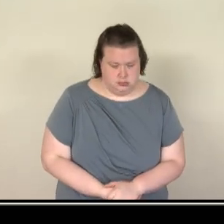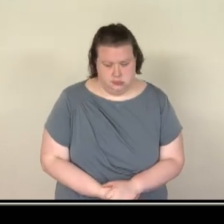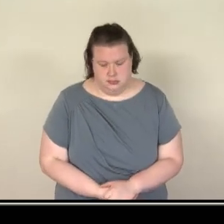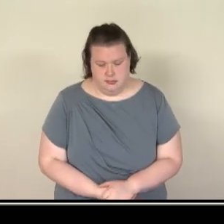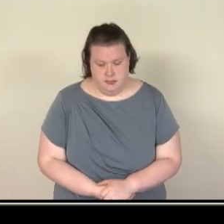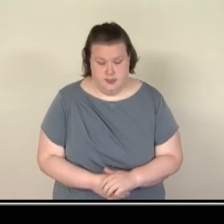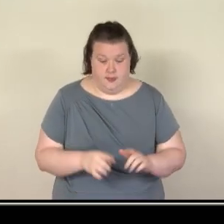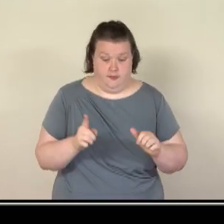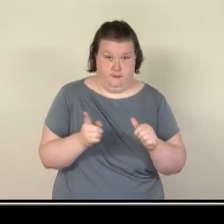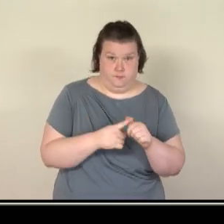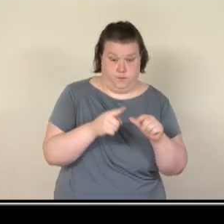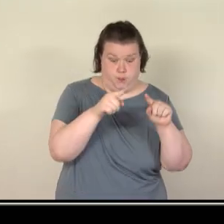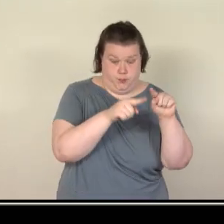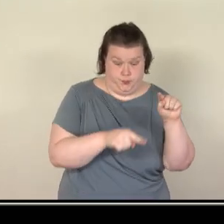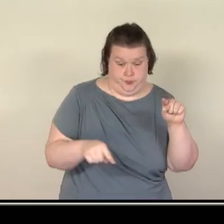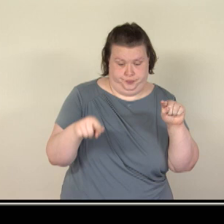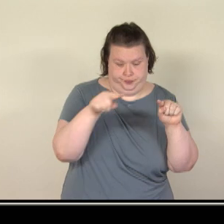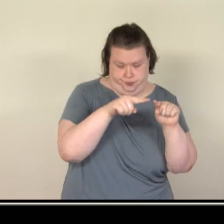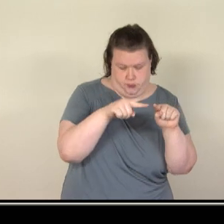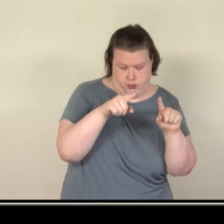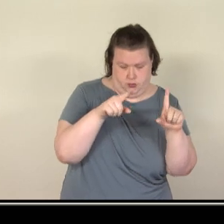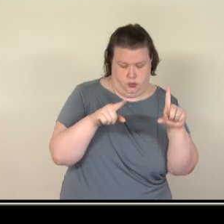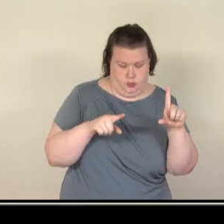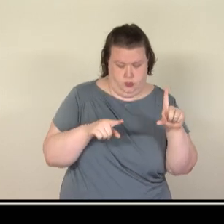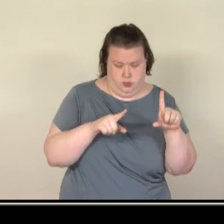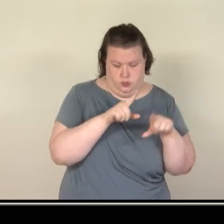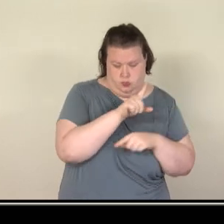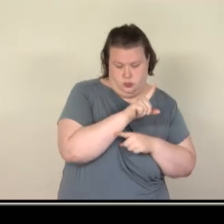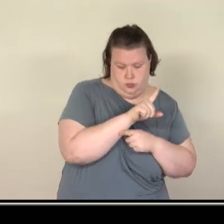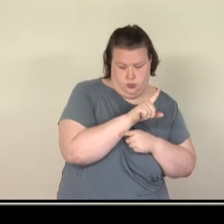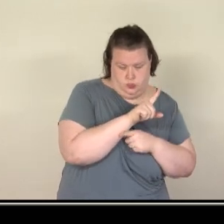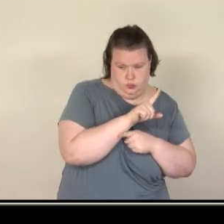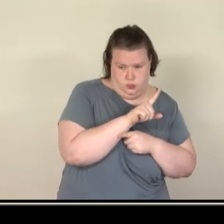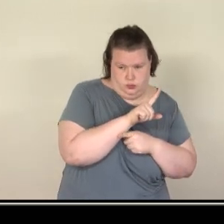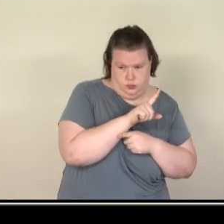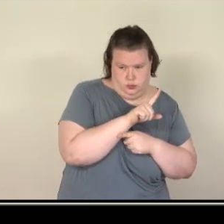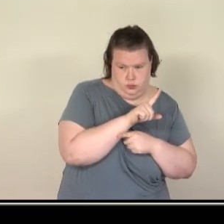that first circle that you see between